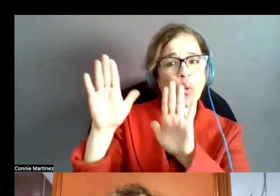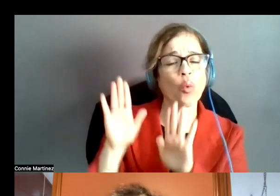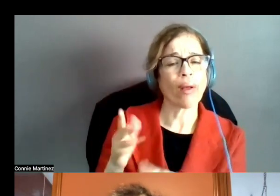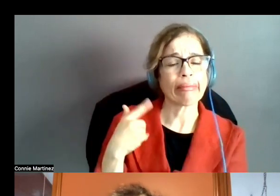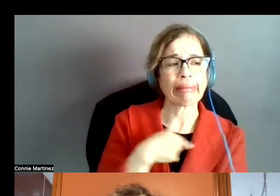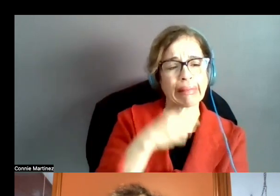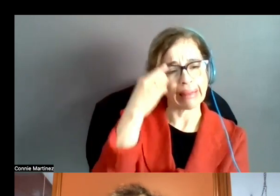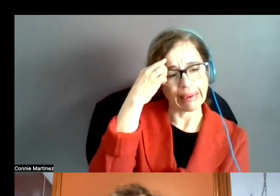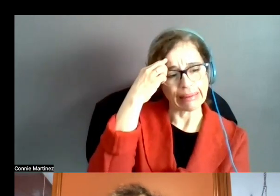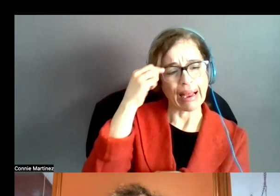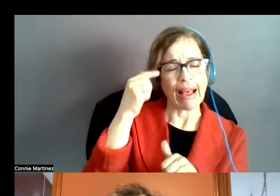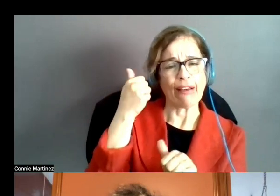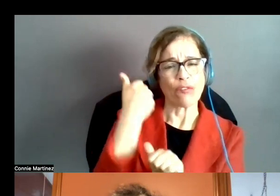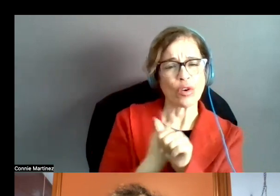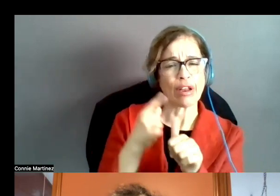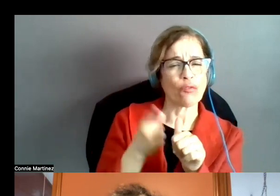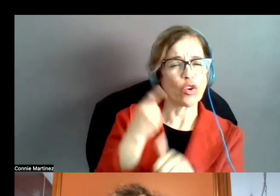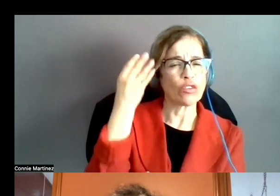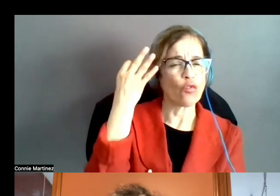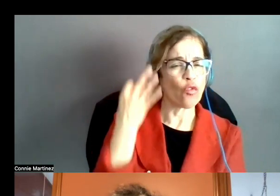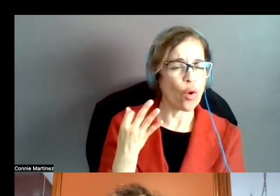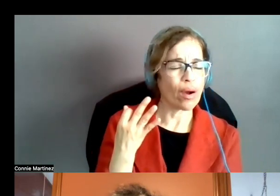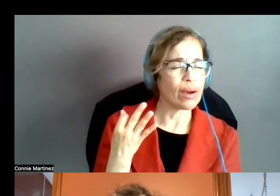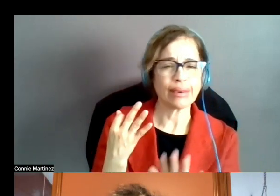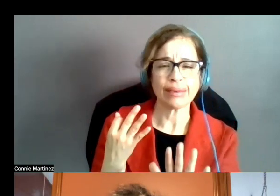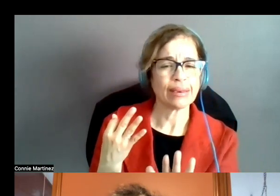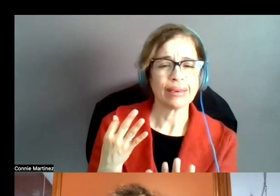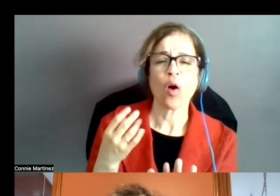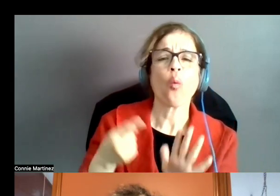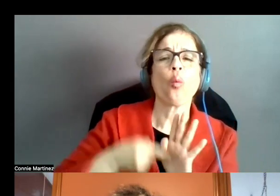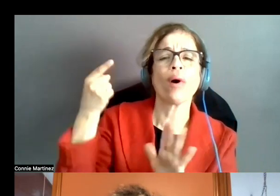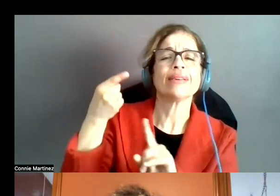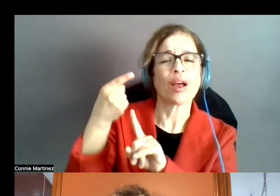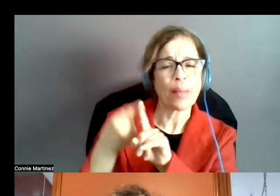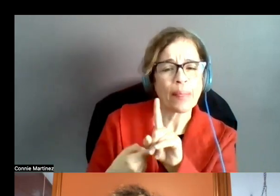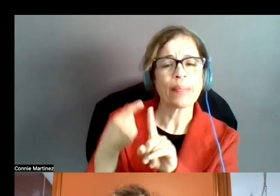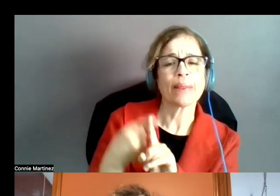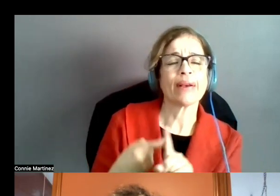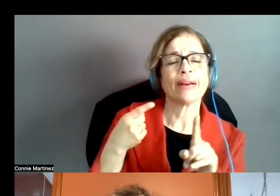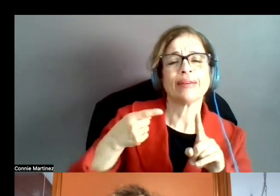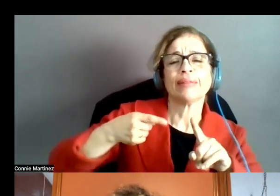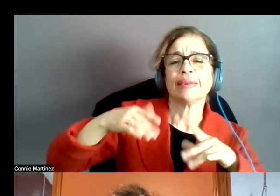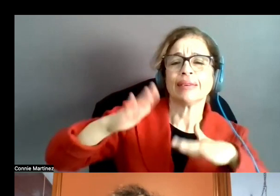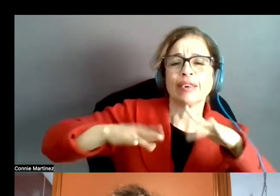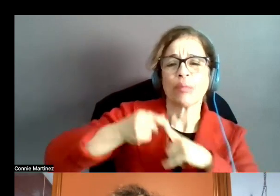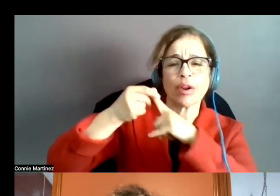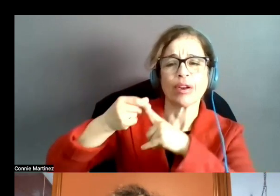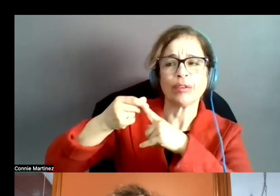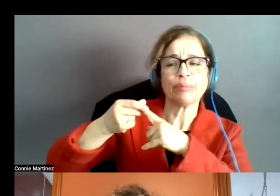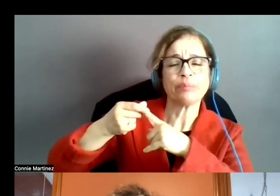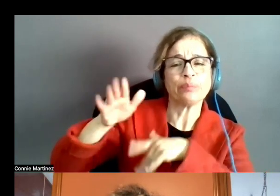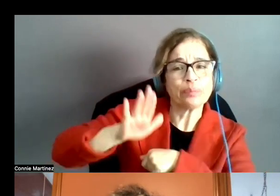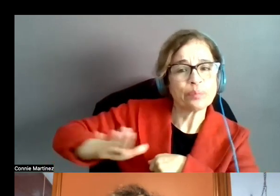think every first Friday, once a month, they play in a particular area of their